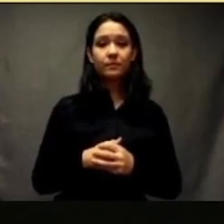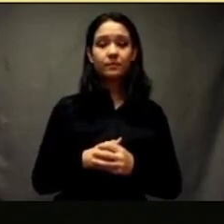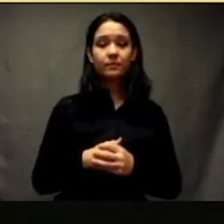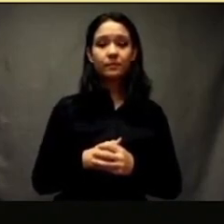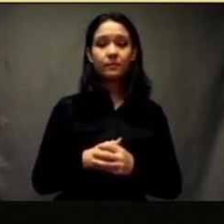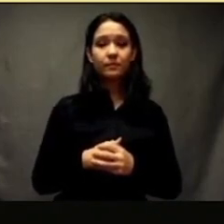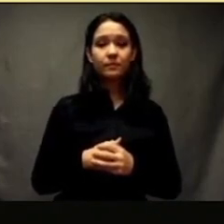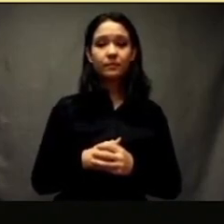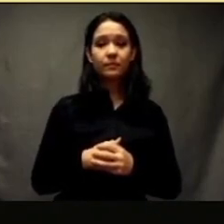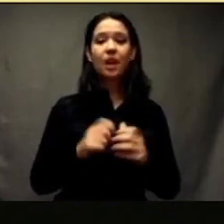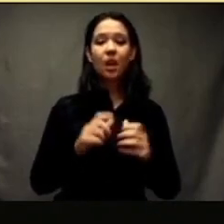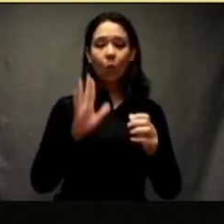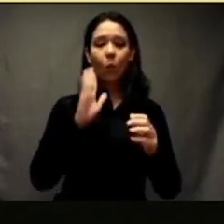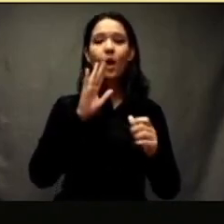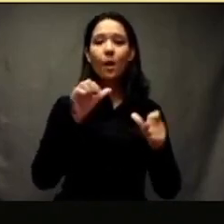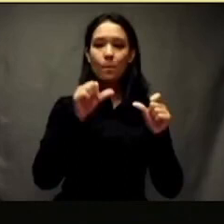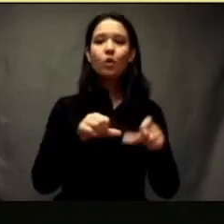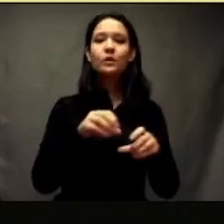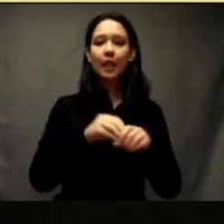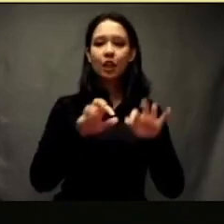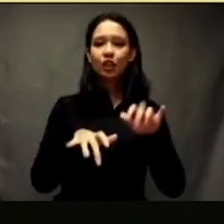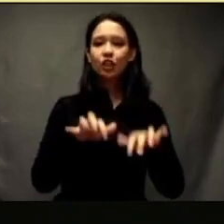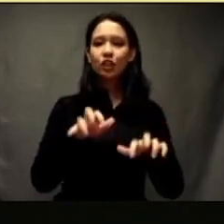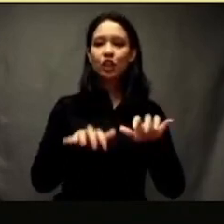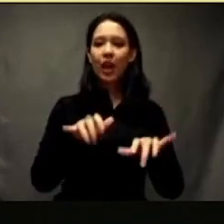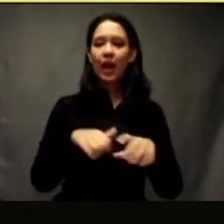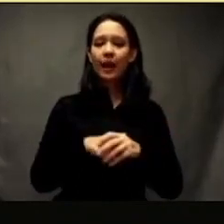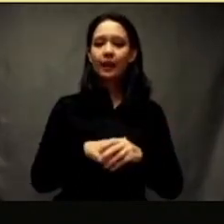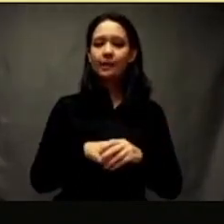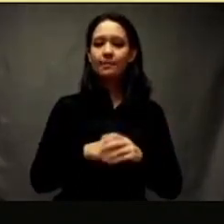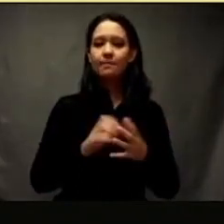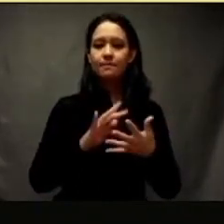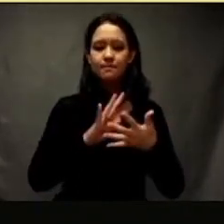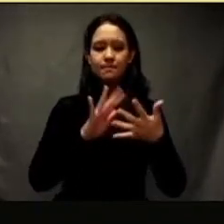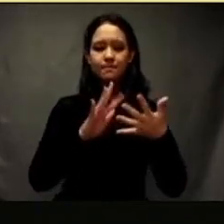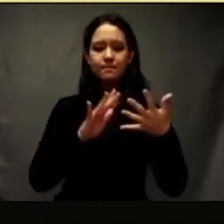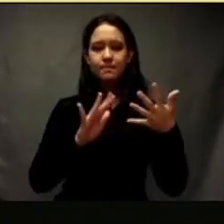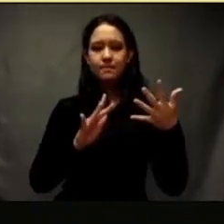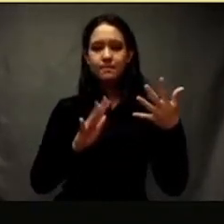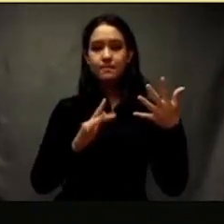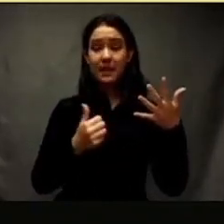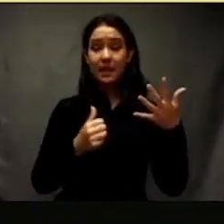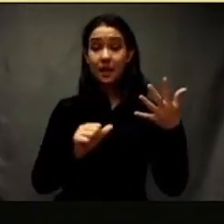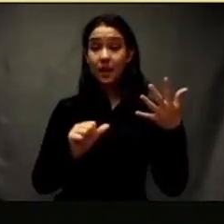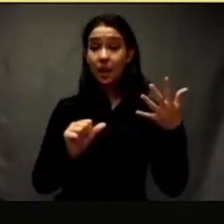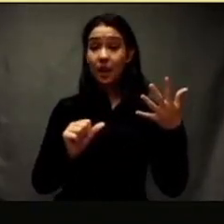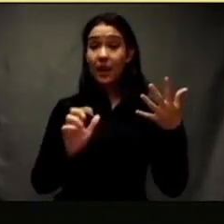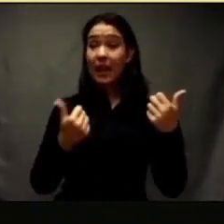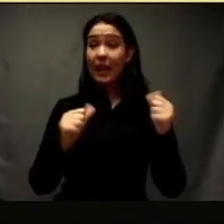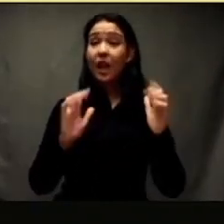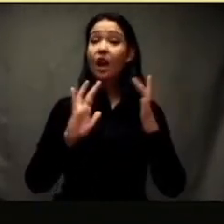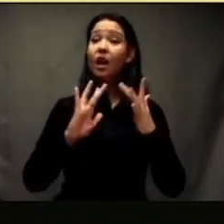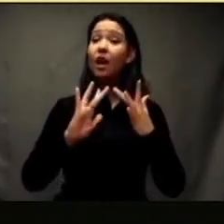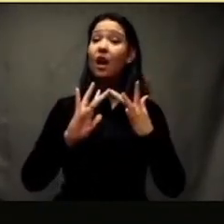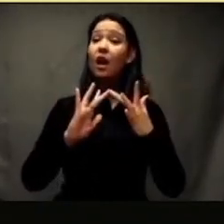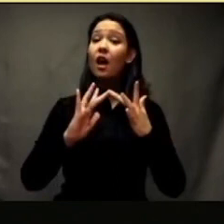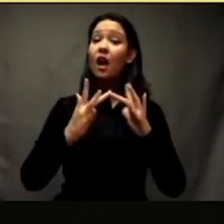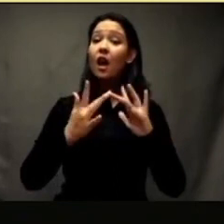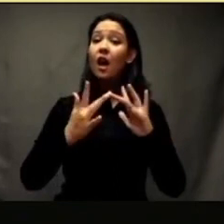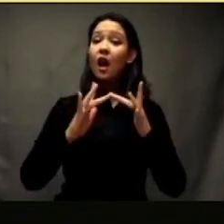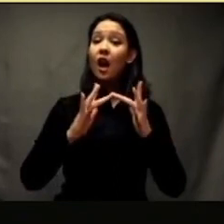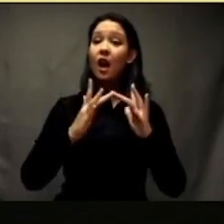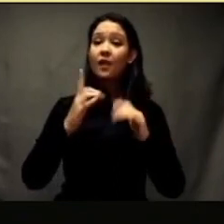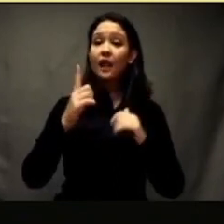we post in the chat. Does anyone have any, or do we have any online summer ScratchJr camps